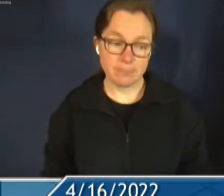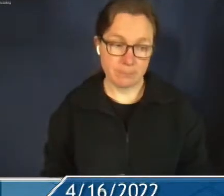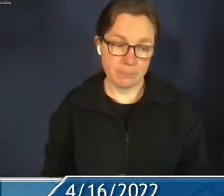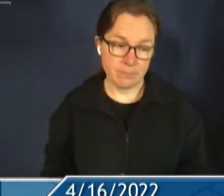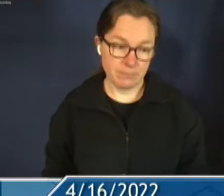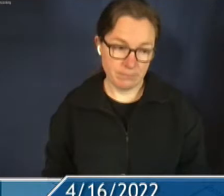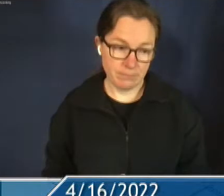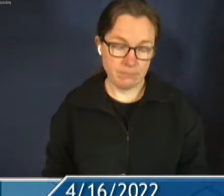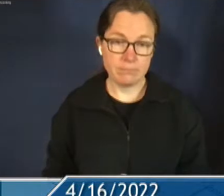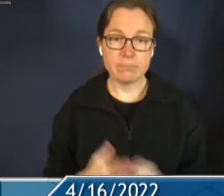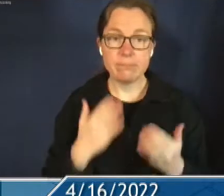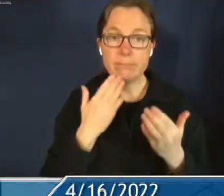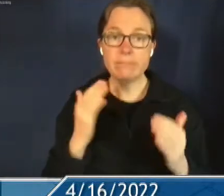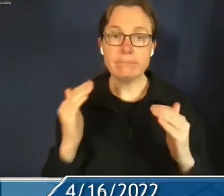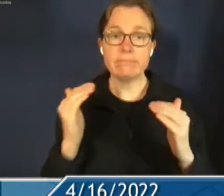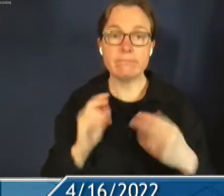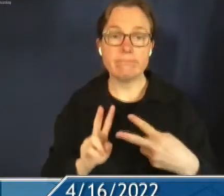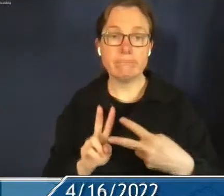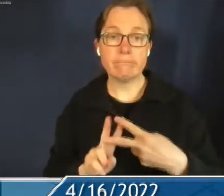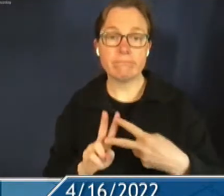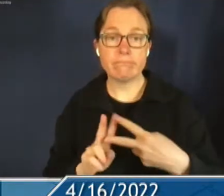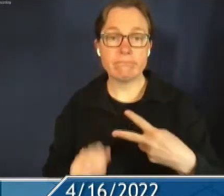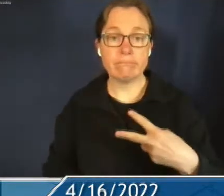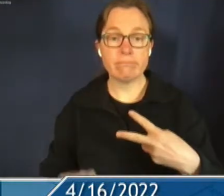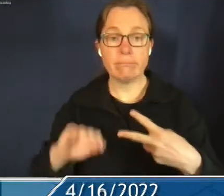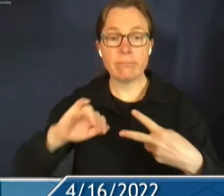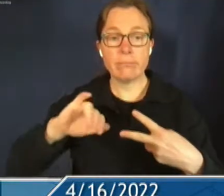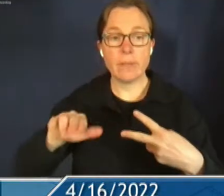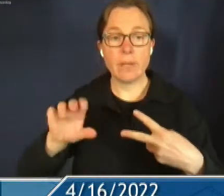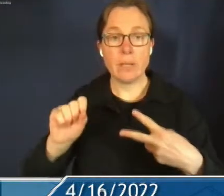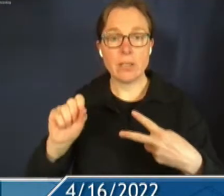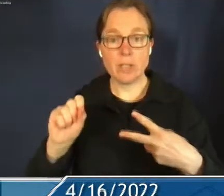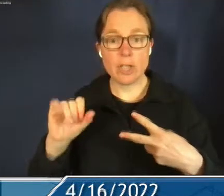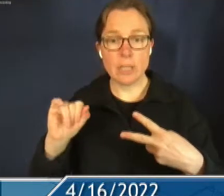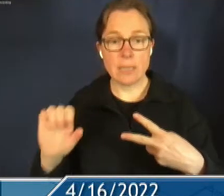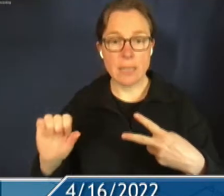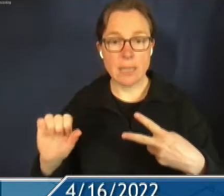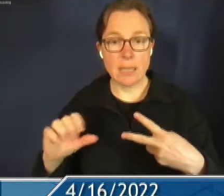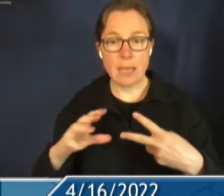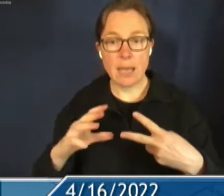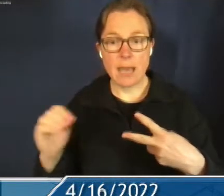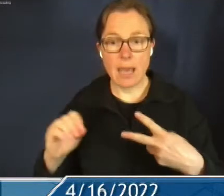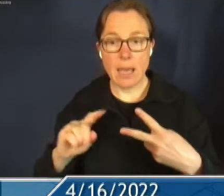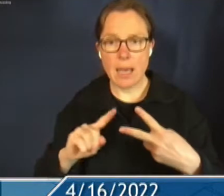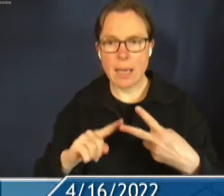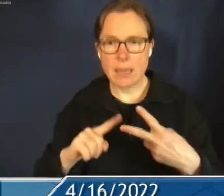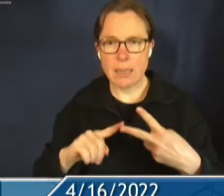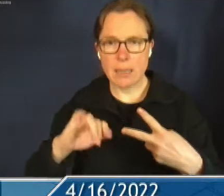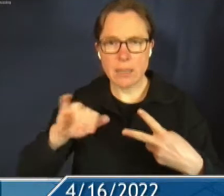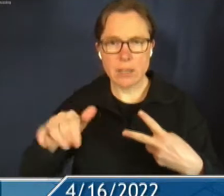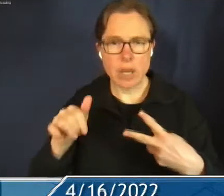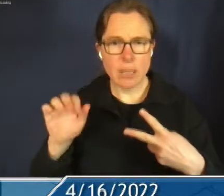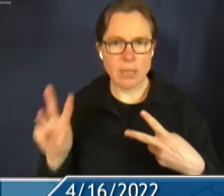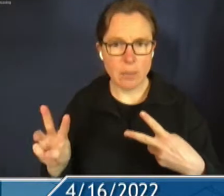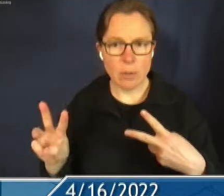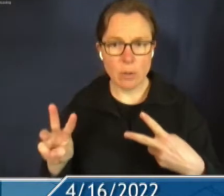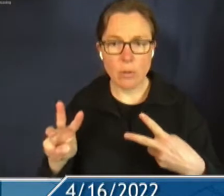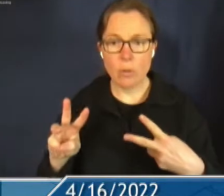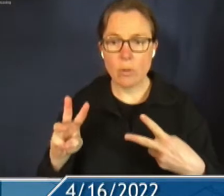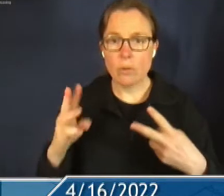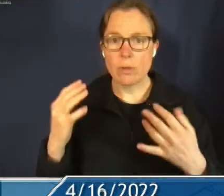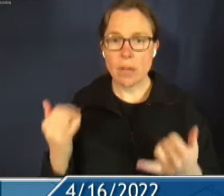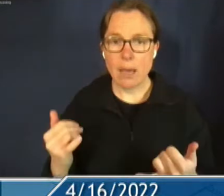Thank you. And the next two would be Jesse Hyatt and J.W. Matt Hennessy. For now, next we'll have Ed